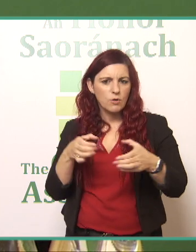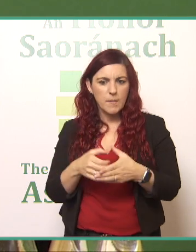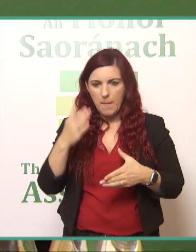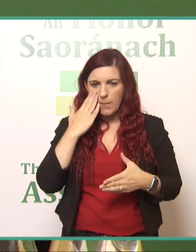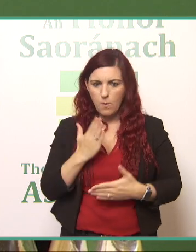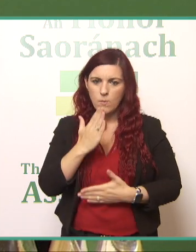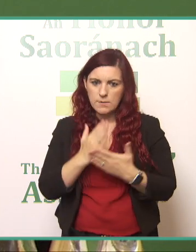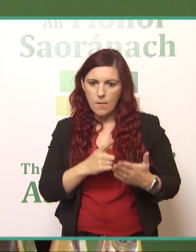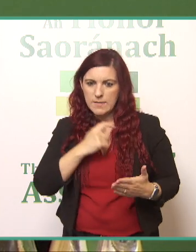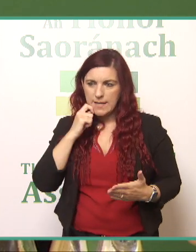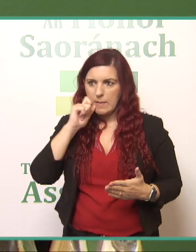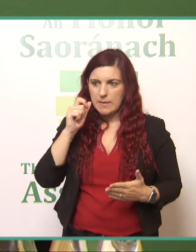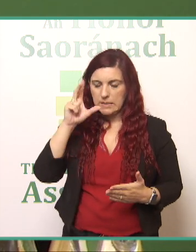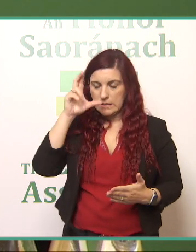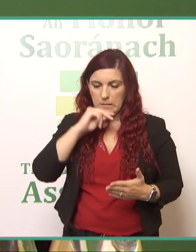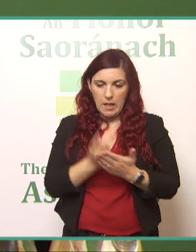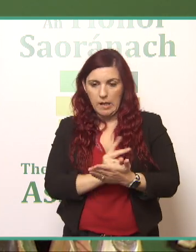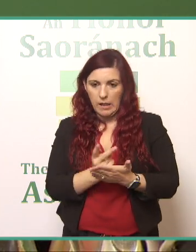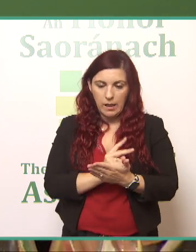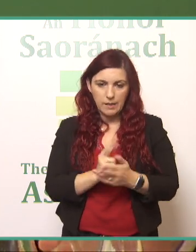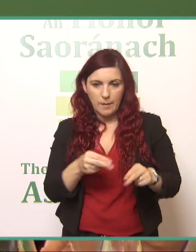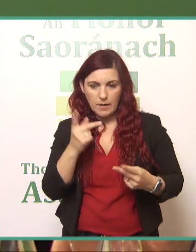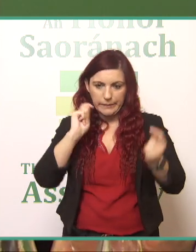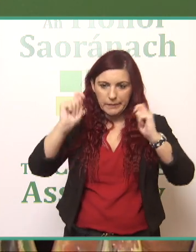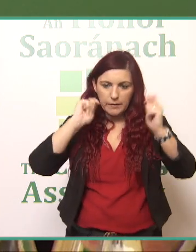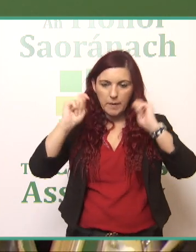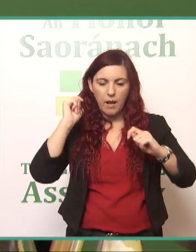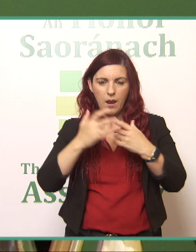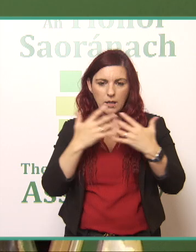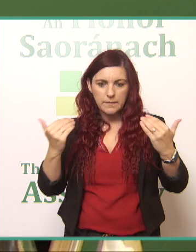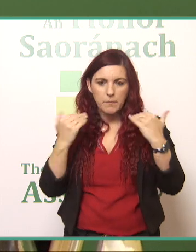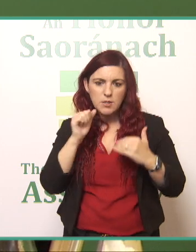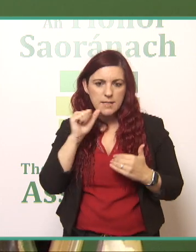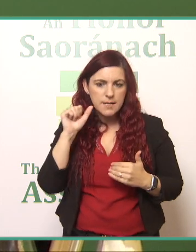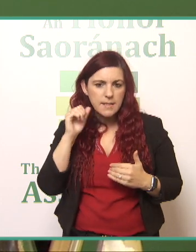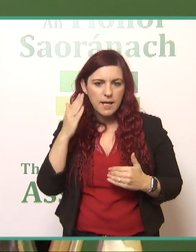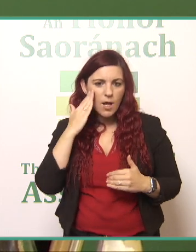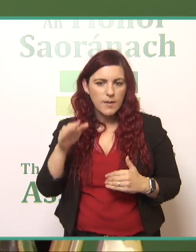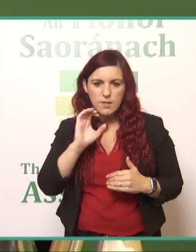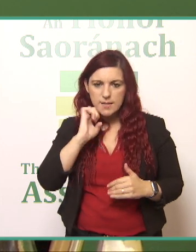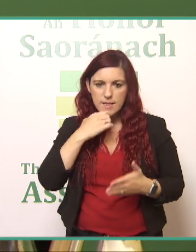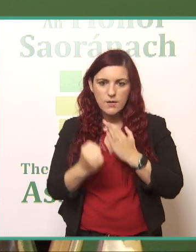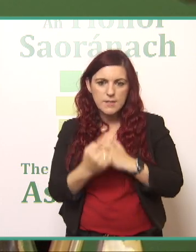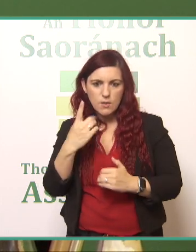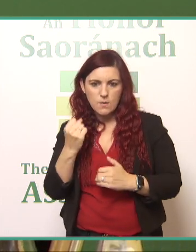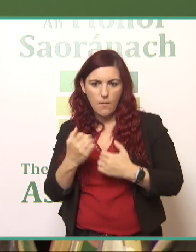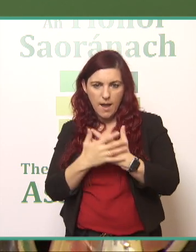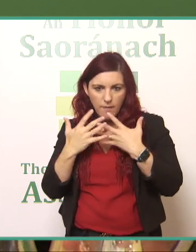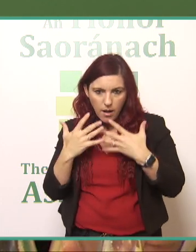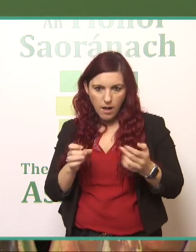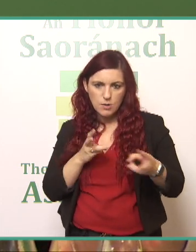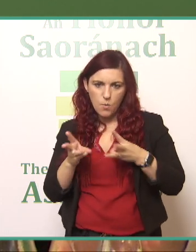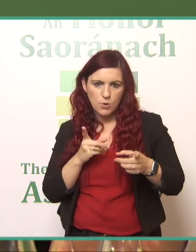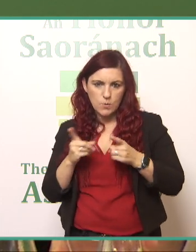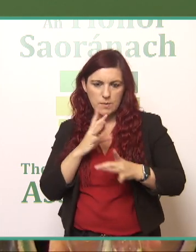they had a sleepless night considering all of the issues. So I know people are taking, these are serious issues, and we have a lot of work to do to